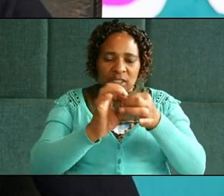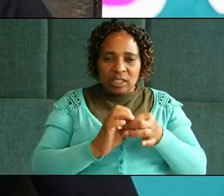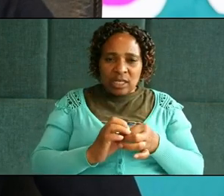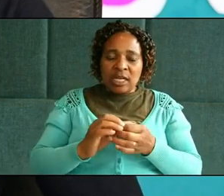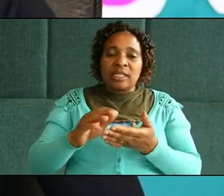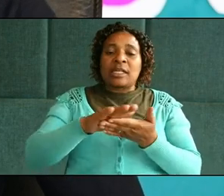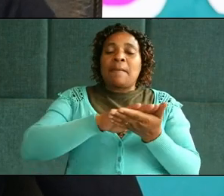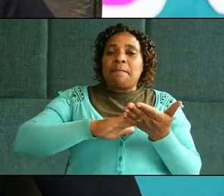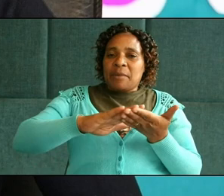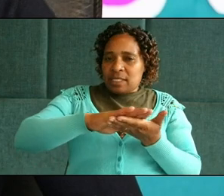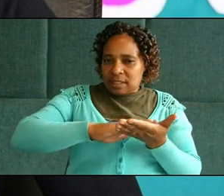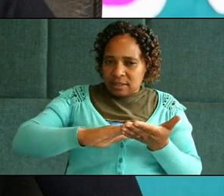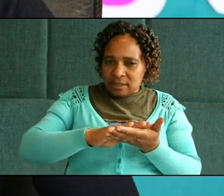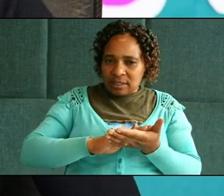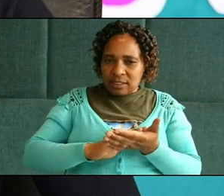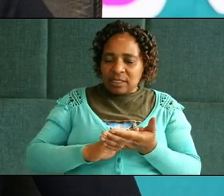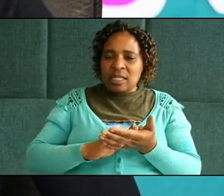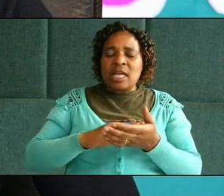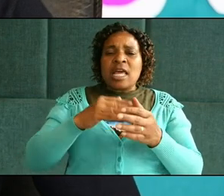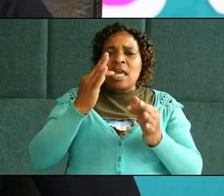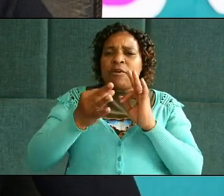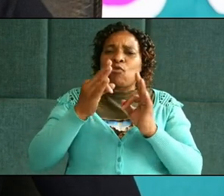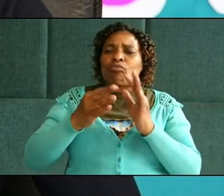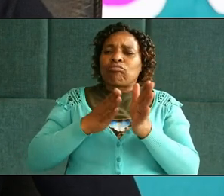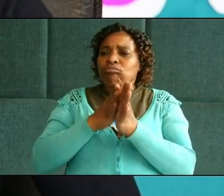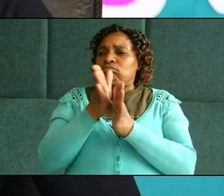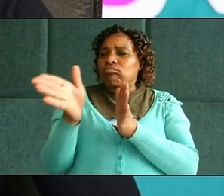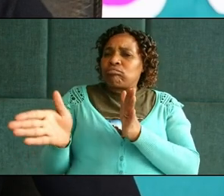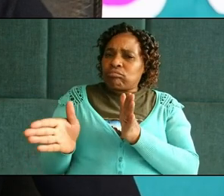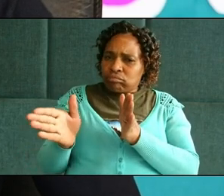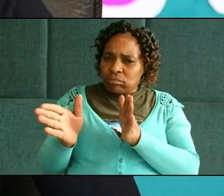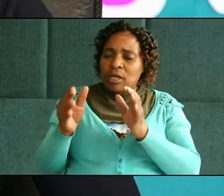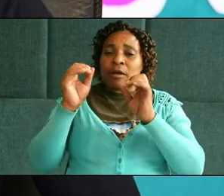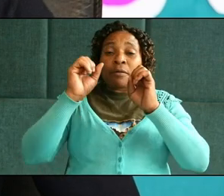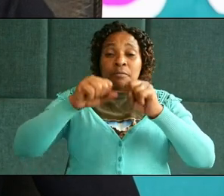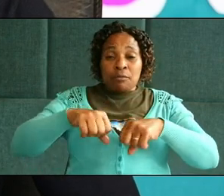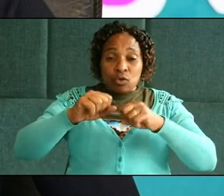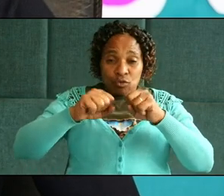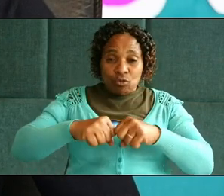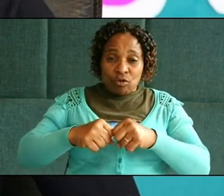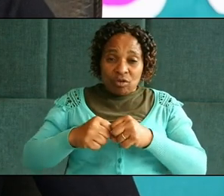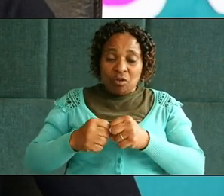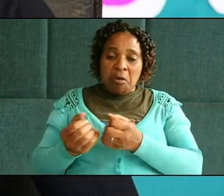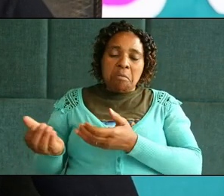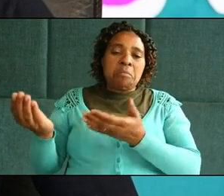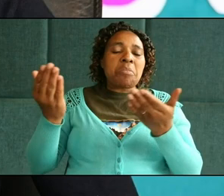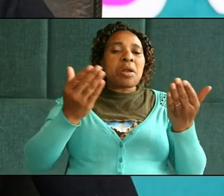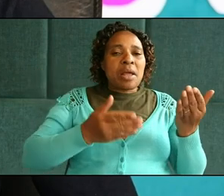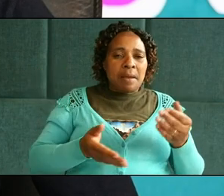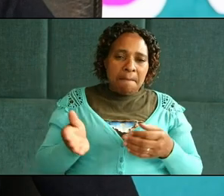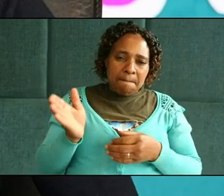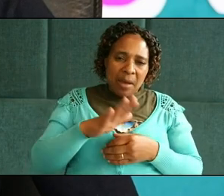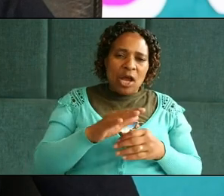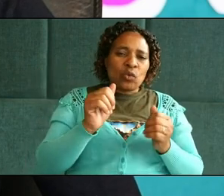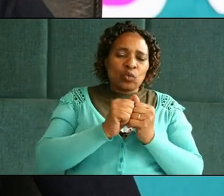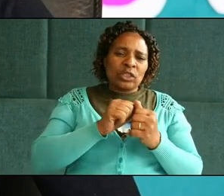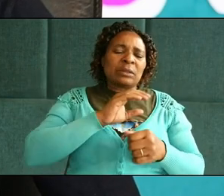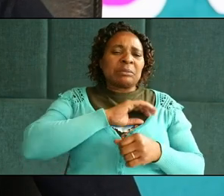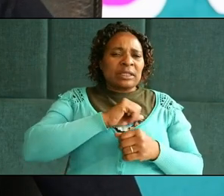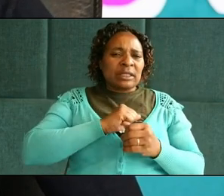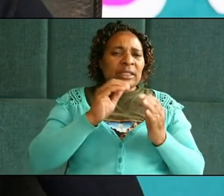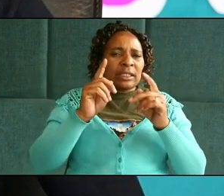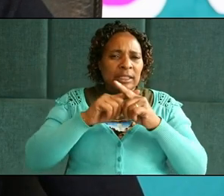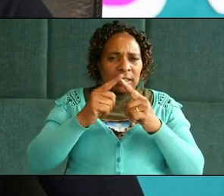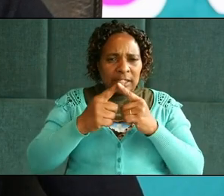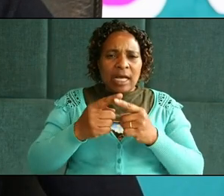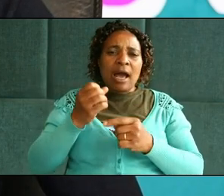baseline. No matter who goes astray, we should just bring them back with patience and